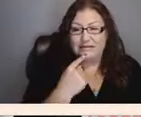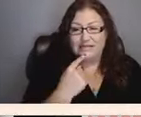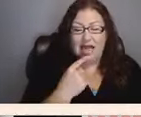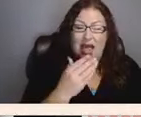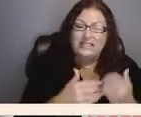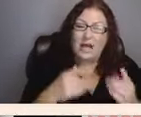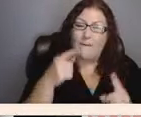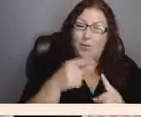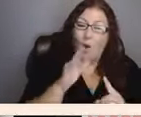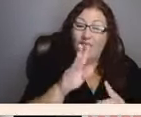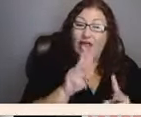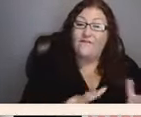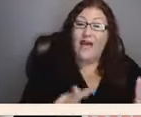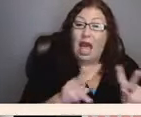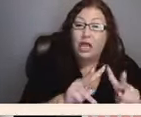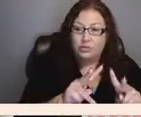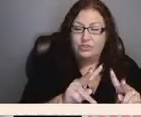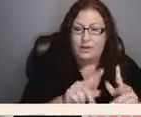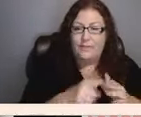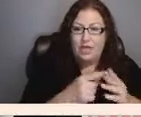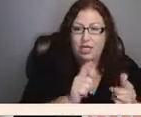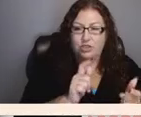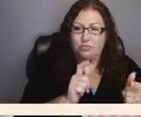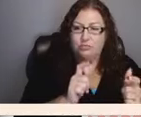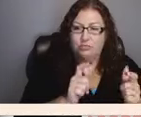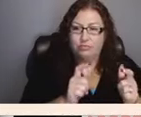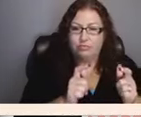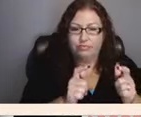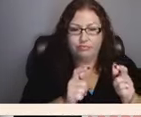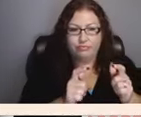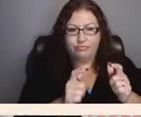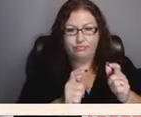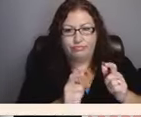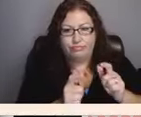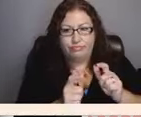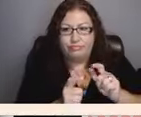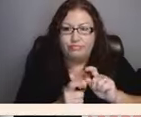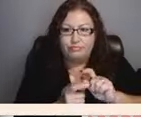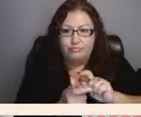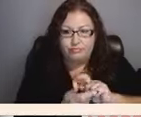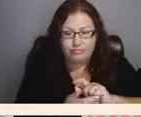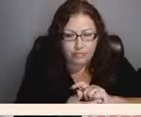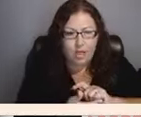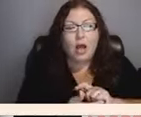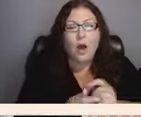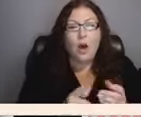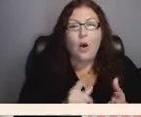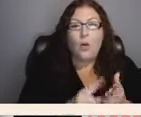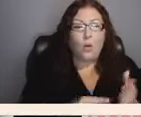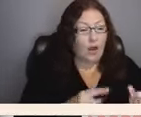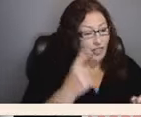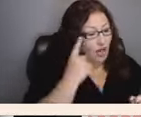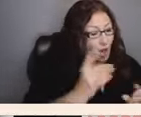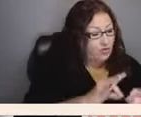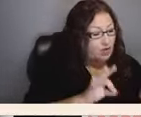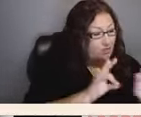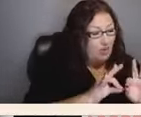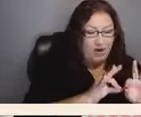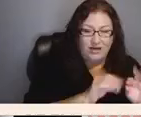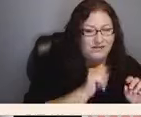values began to shift and shift and change. What they held was important was no longer, and that was